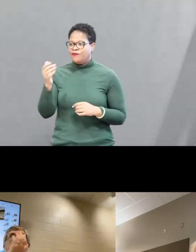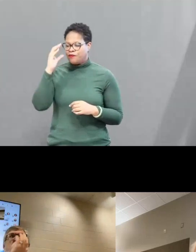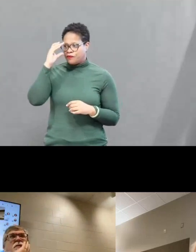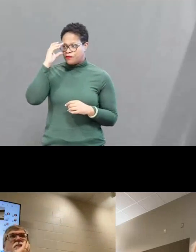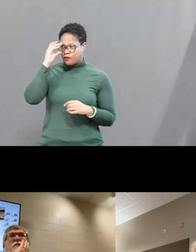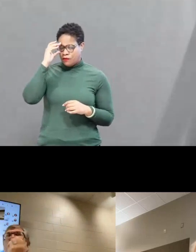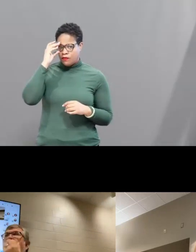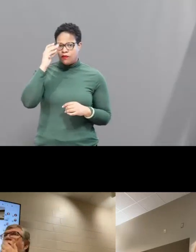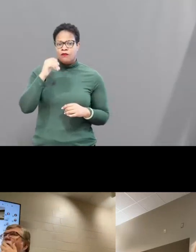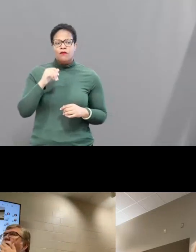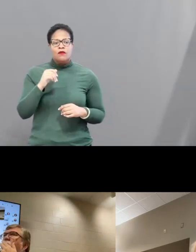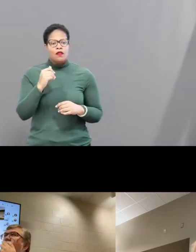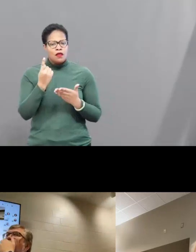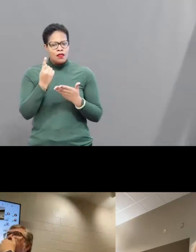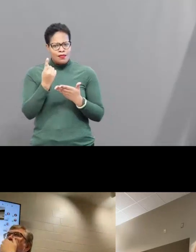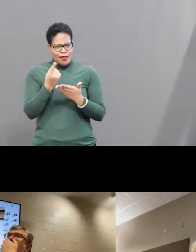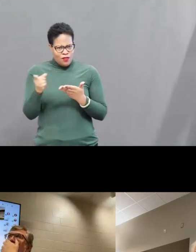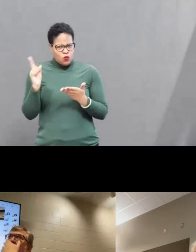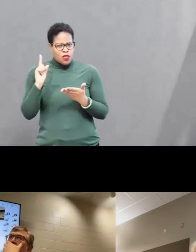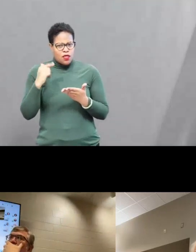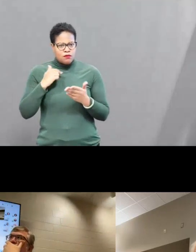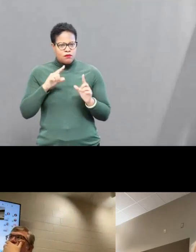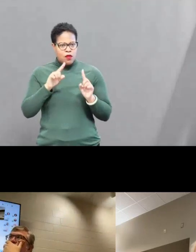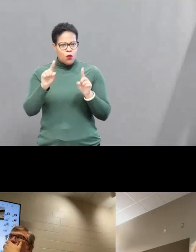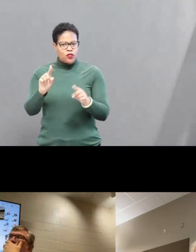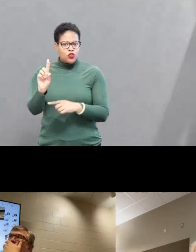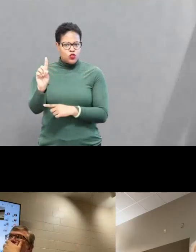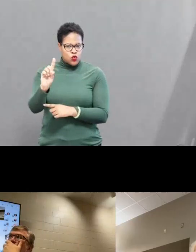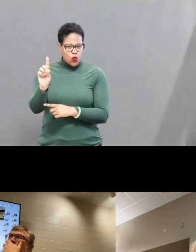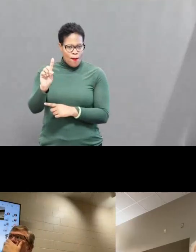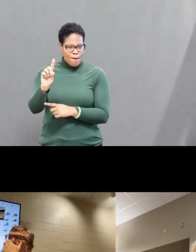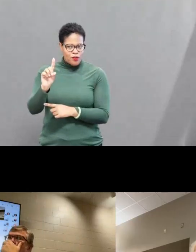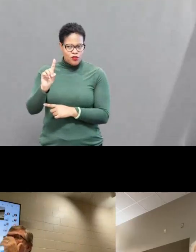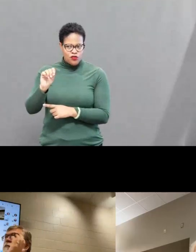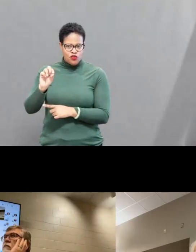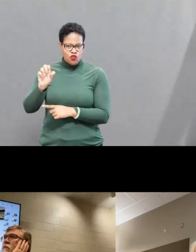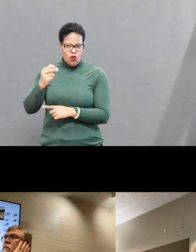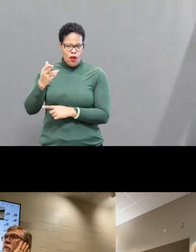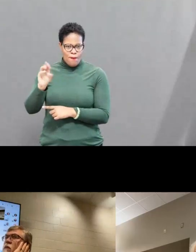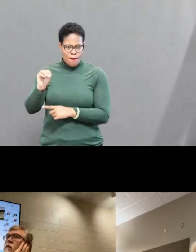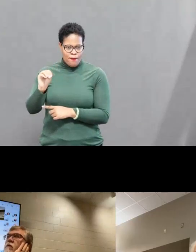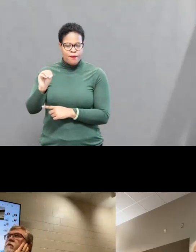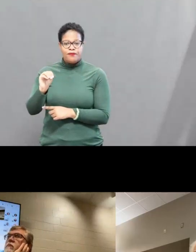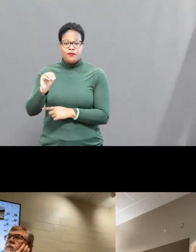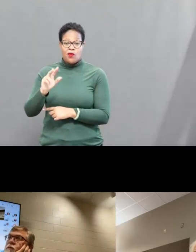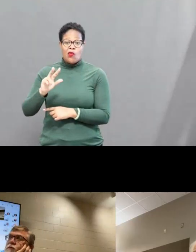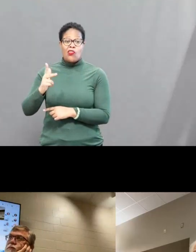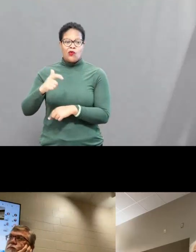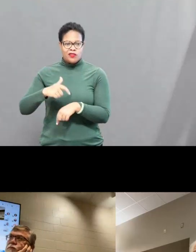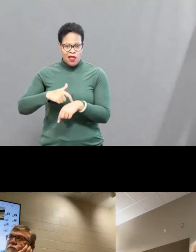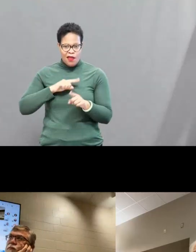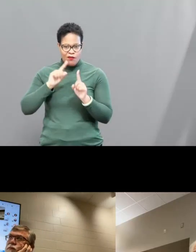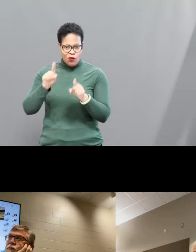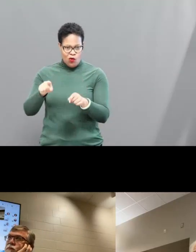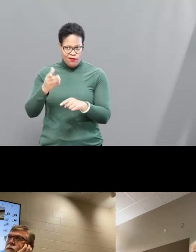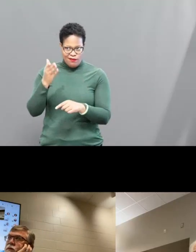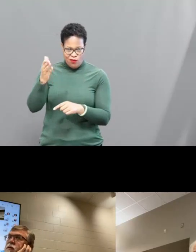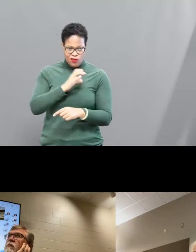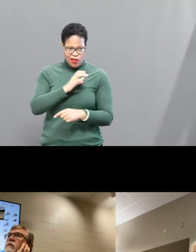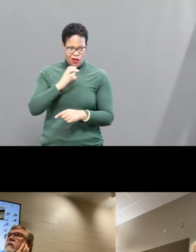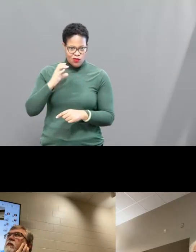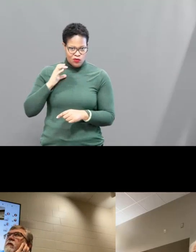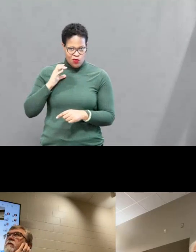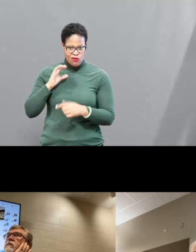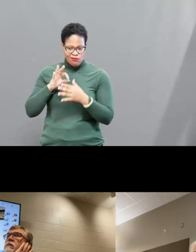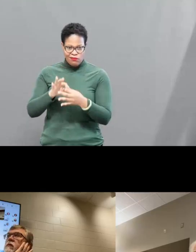think it was last week, I went to Durham, and this is the third time I've gone to the council